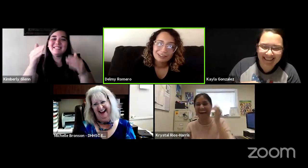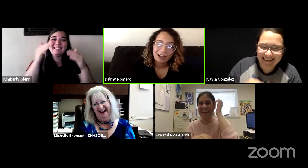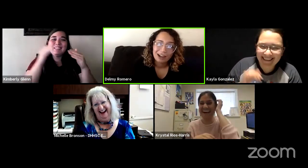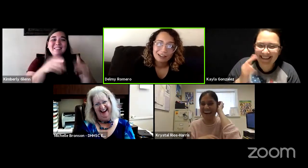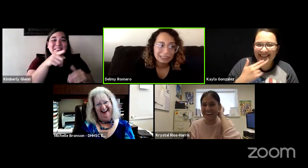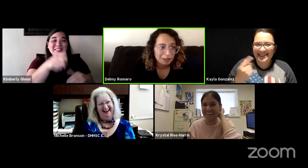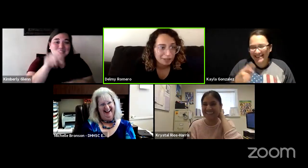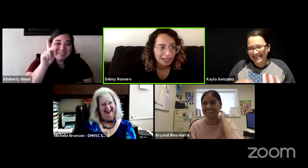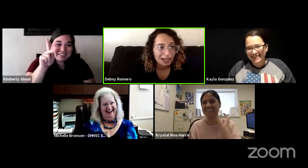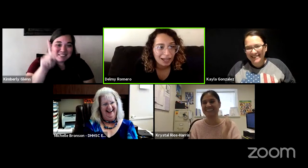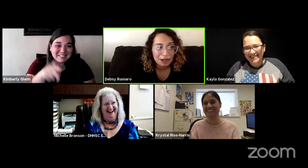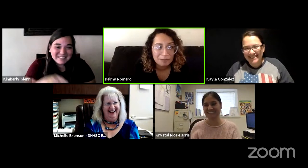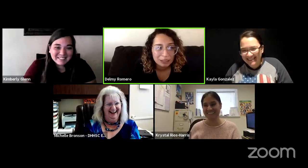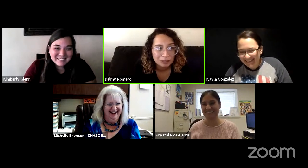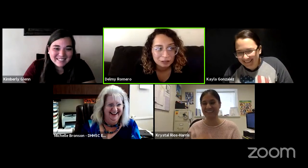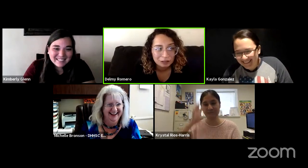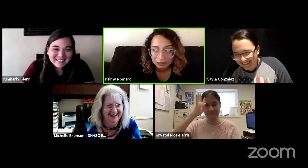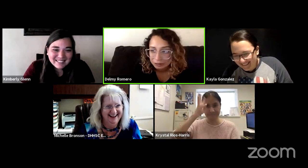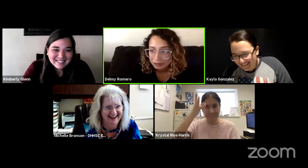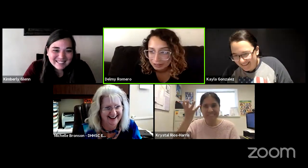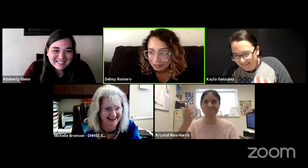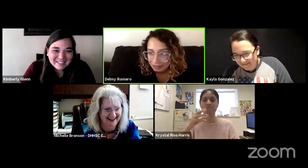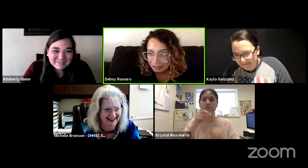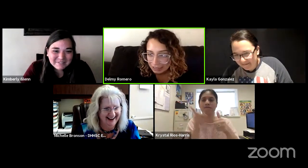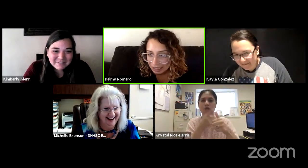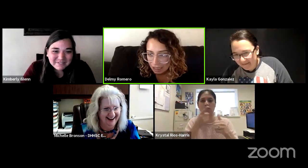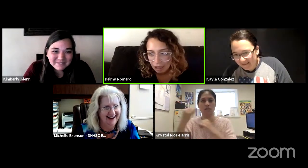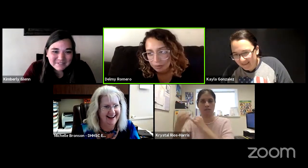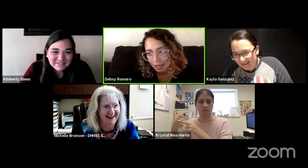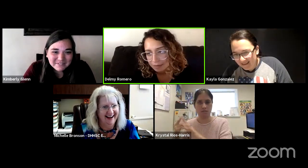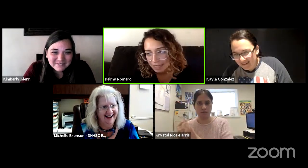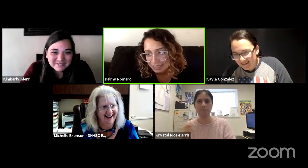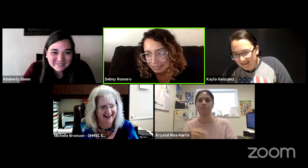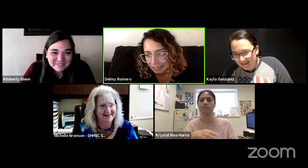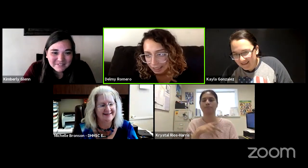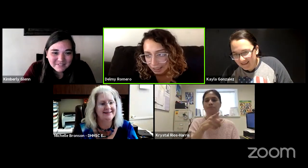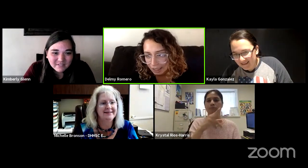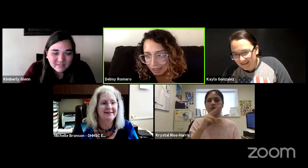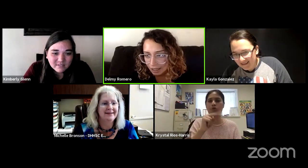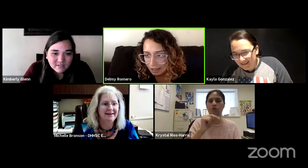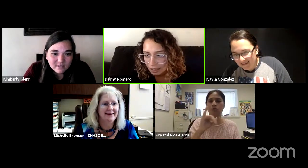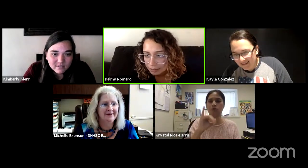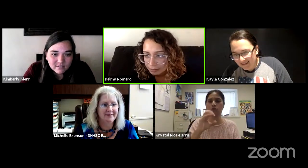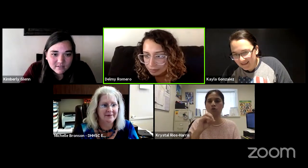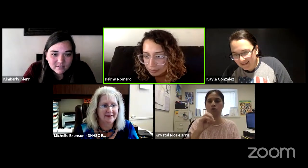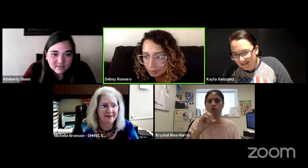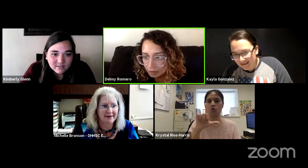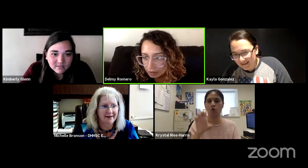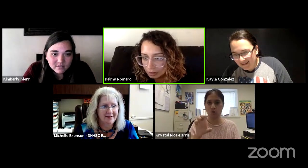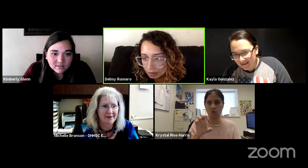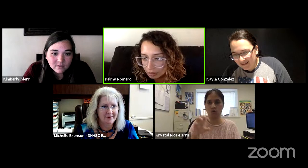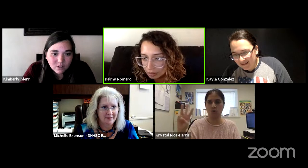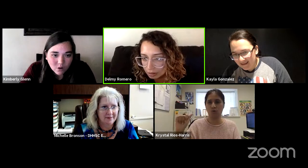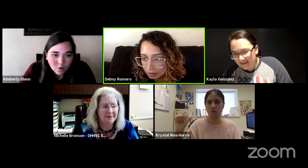Okay, I'll accept that. Crystal, okay, I'm guessing here.